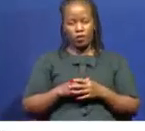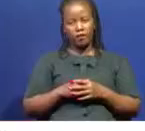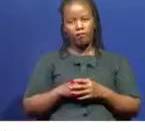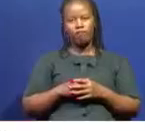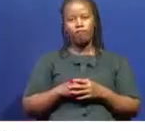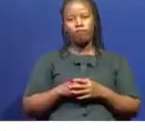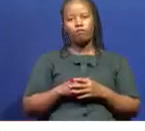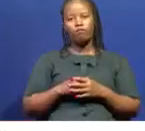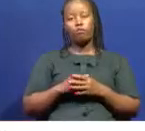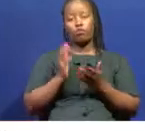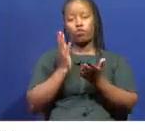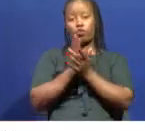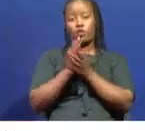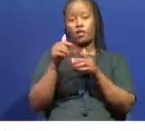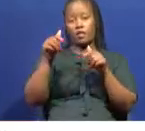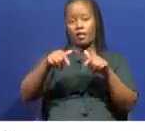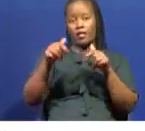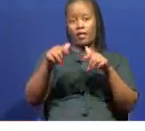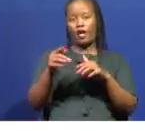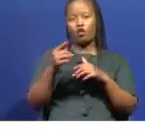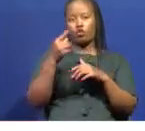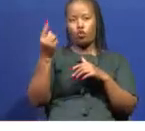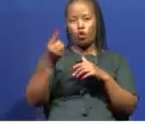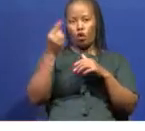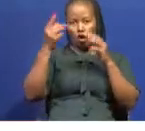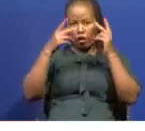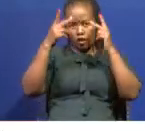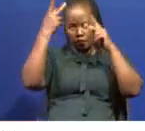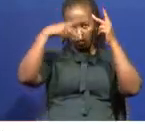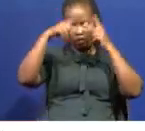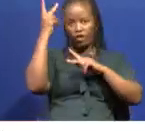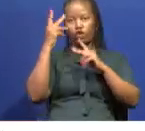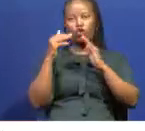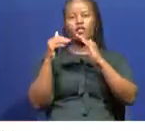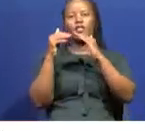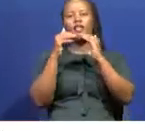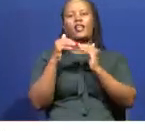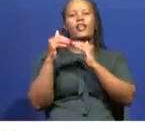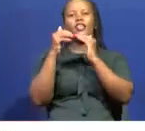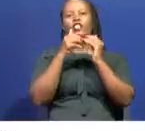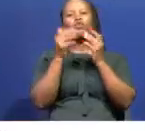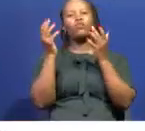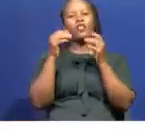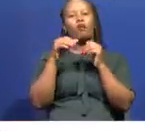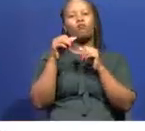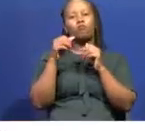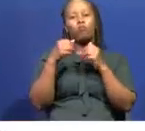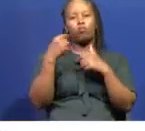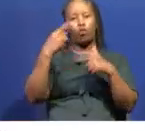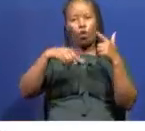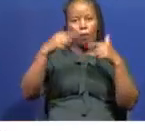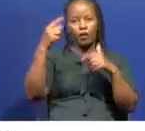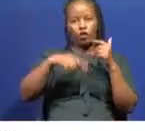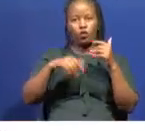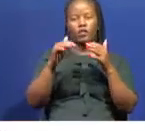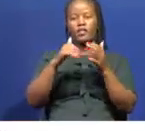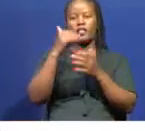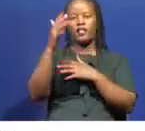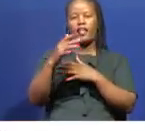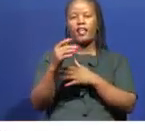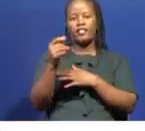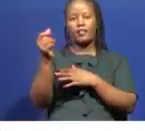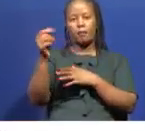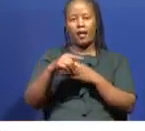So yeah, now it's just the Professional Golfers of Kenya Equator Tour from next month, and also the